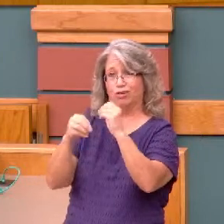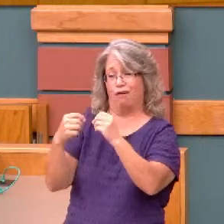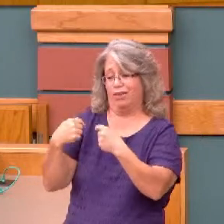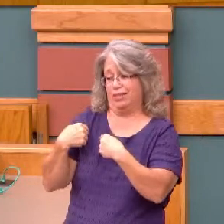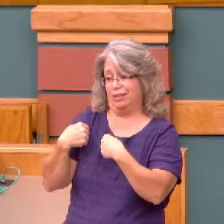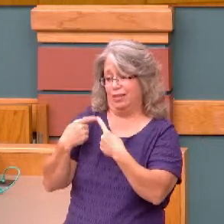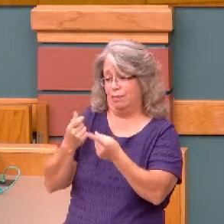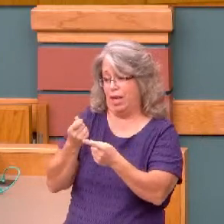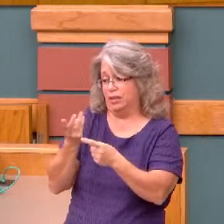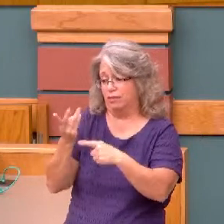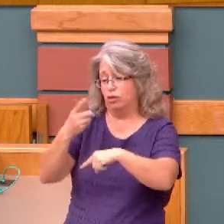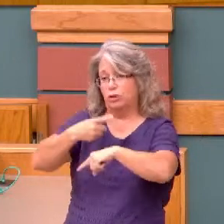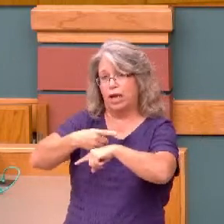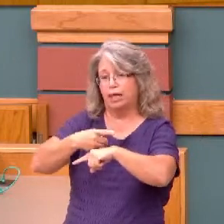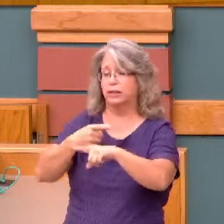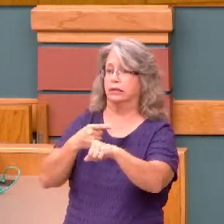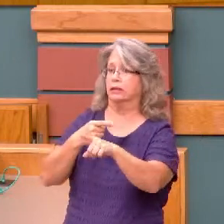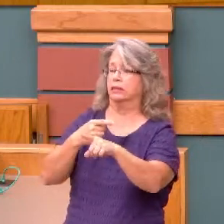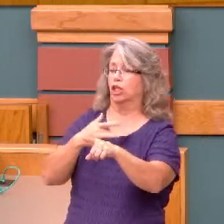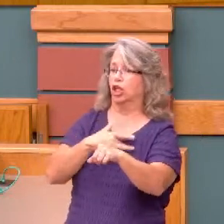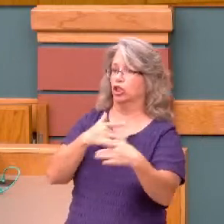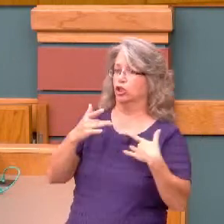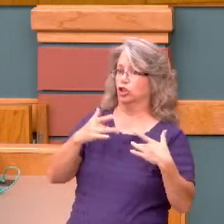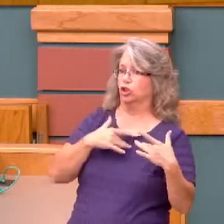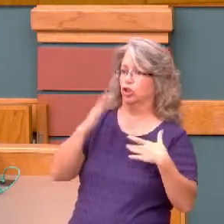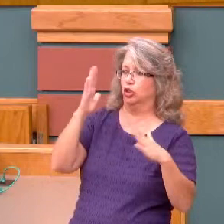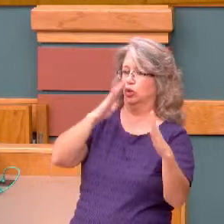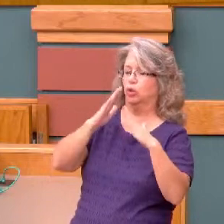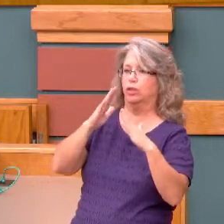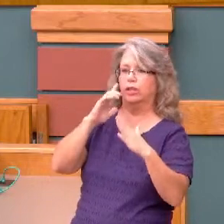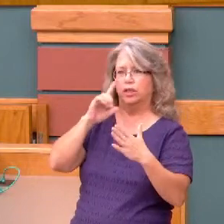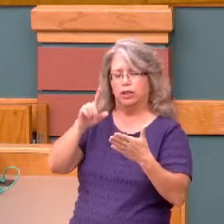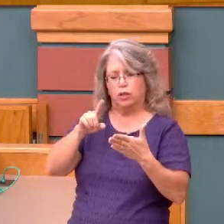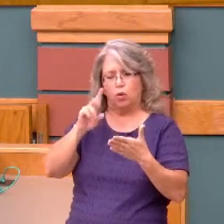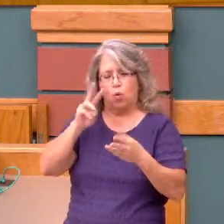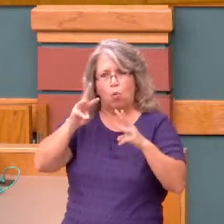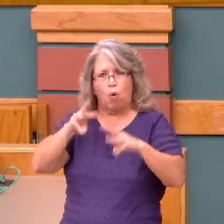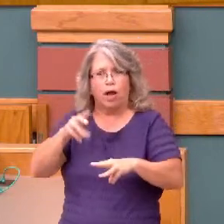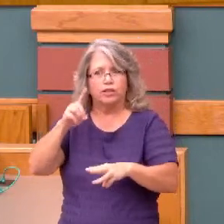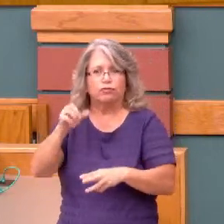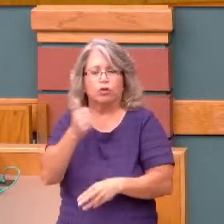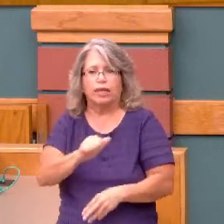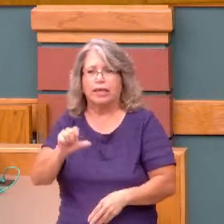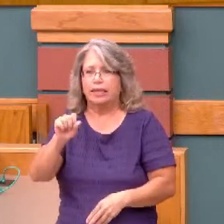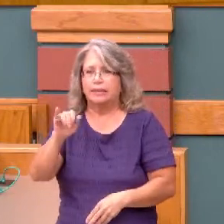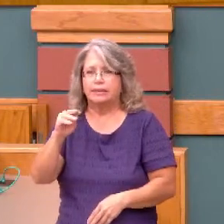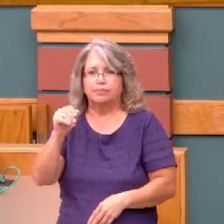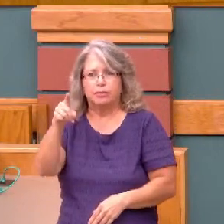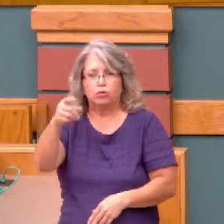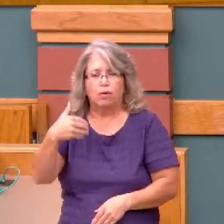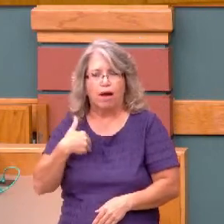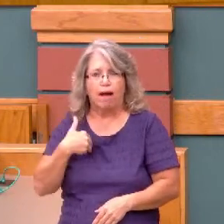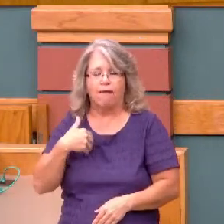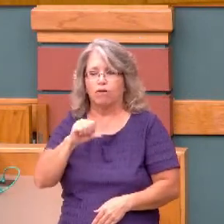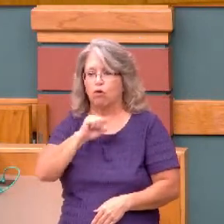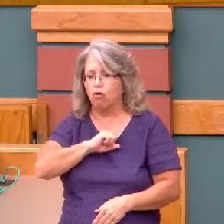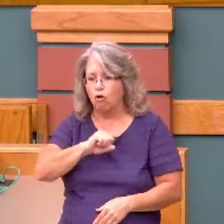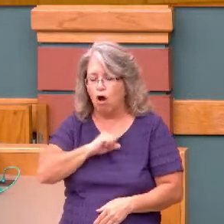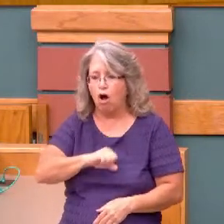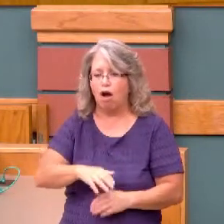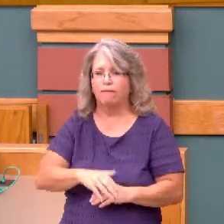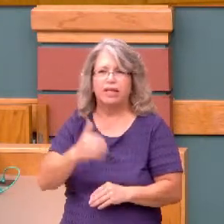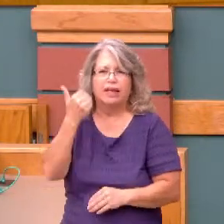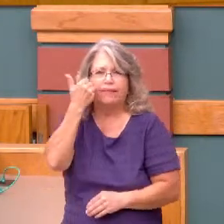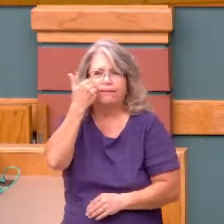do is just watch out for any symptoms. Pay close attention, such as cough, fever, or sudden loss of sense or